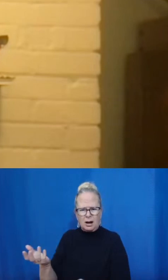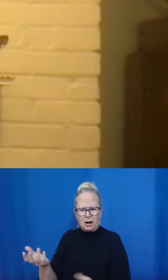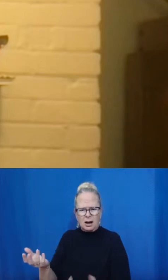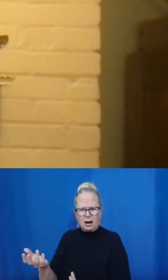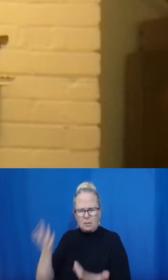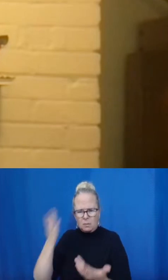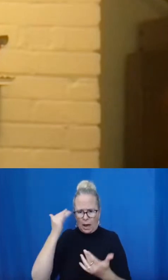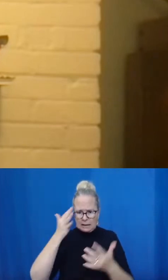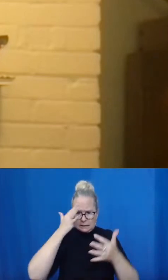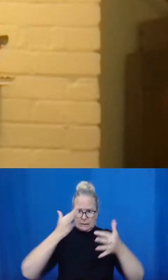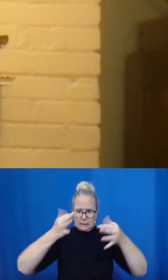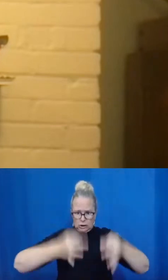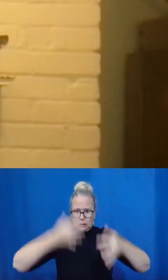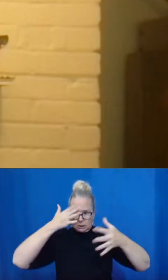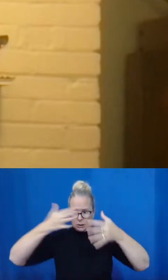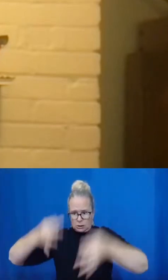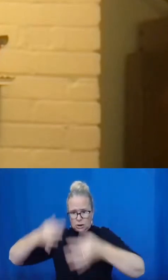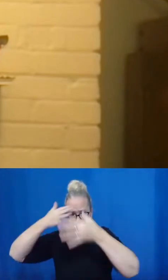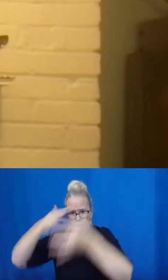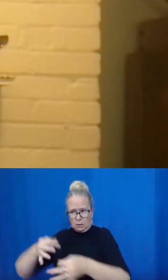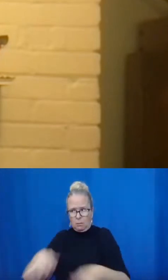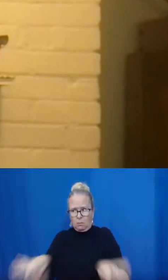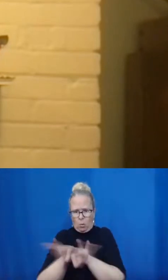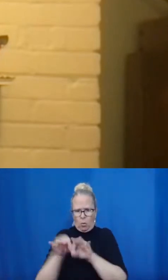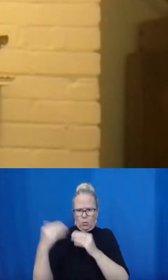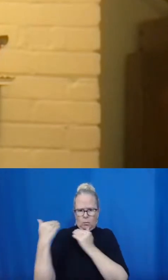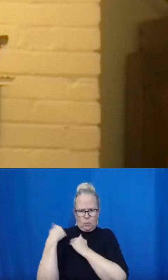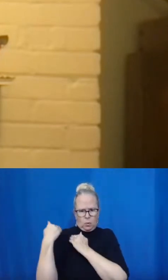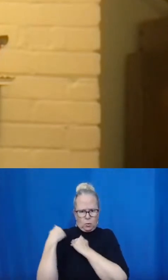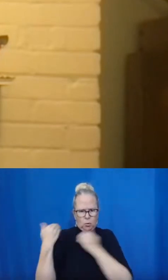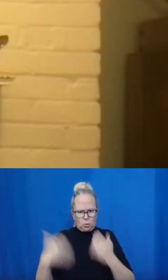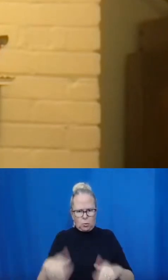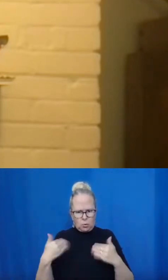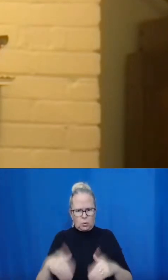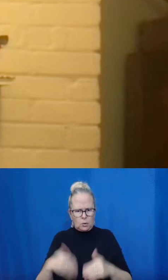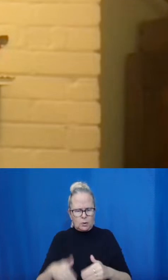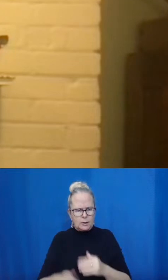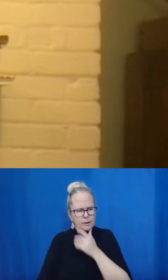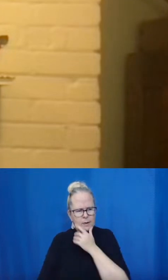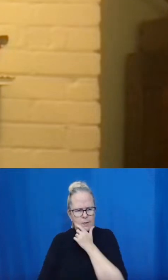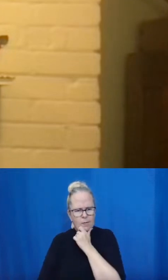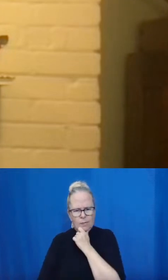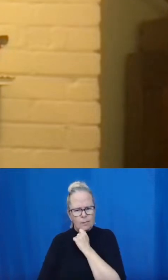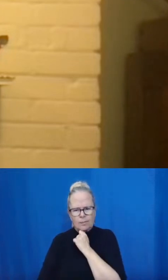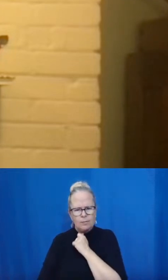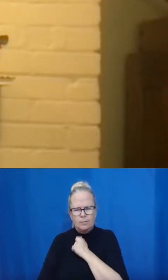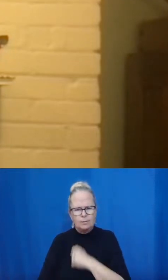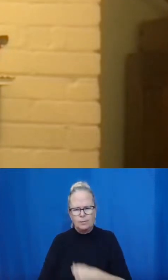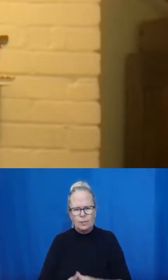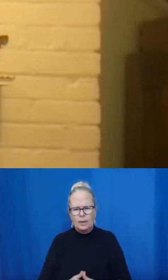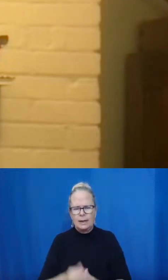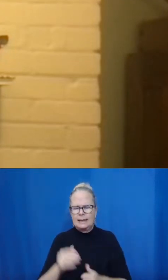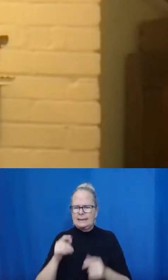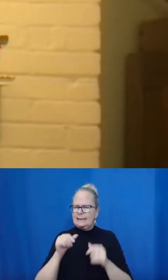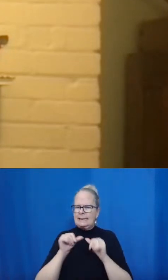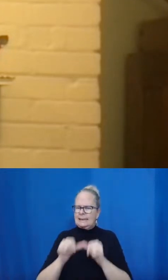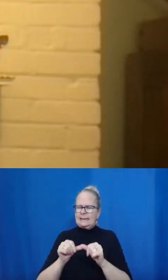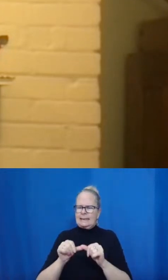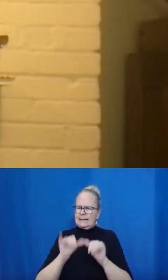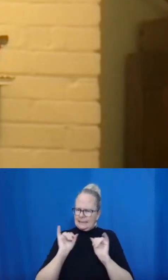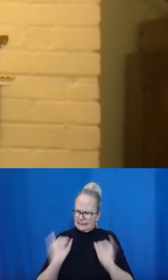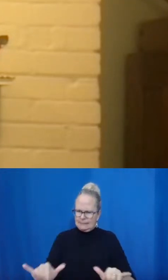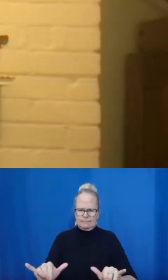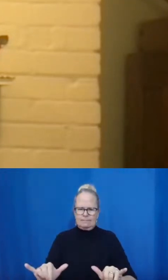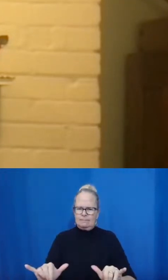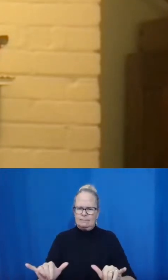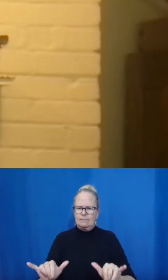Decisions matter, and people should take responsibility for those decisions. I'm just going to shake my head. And I'll continue to, in that same vein, to point out